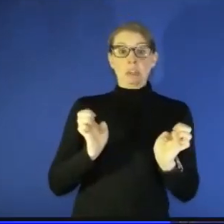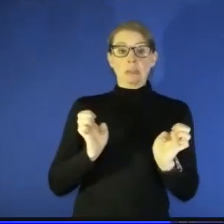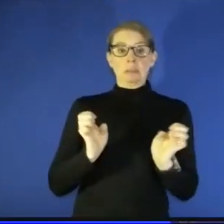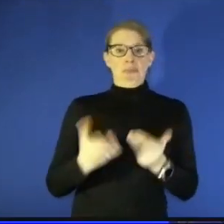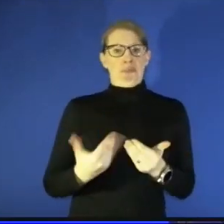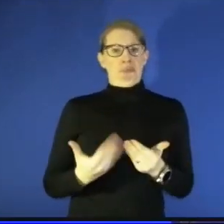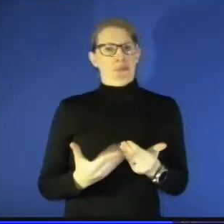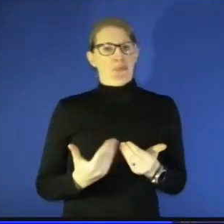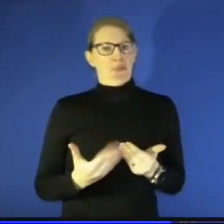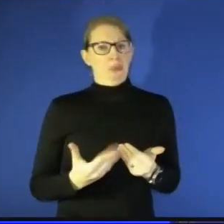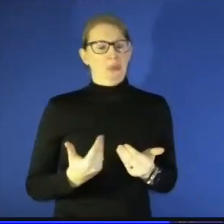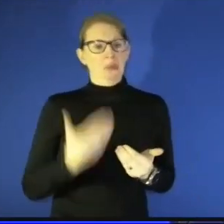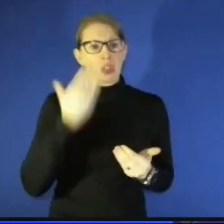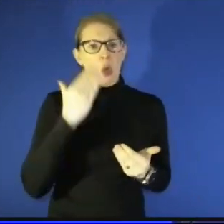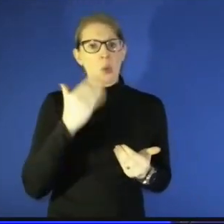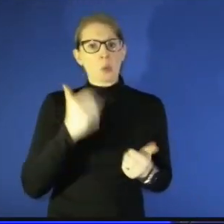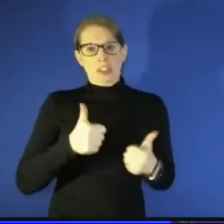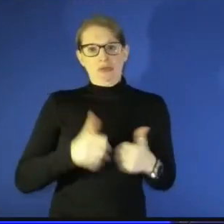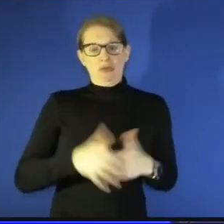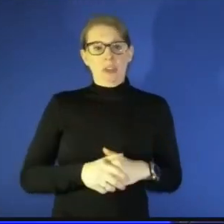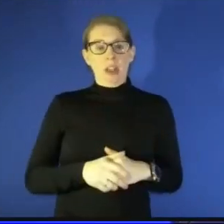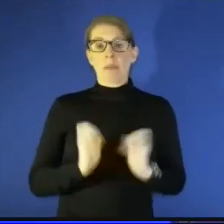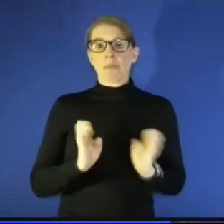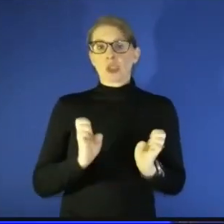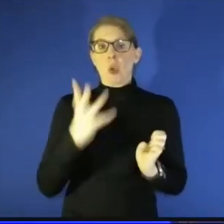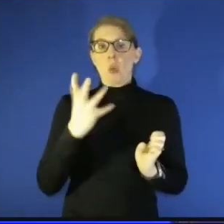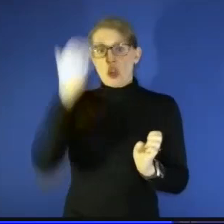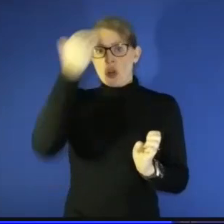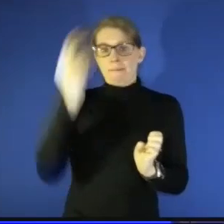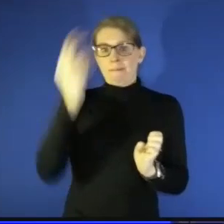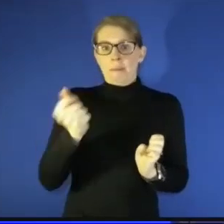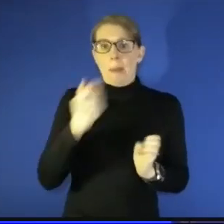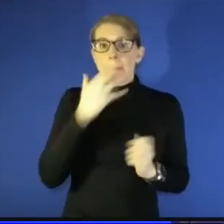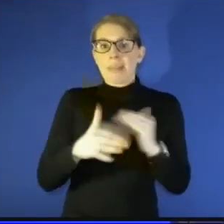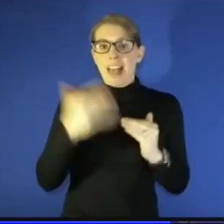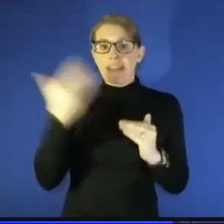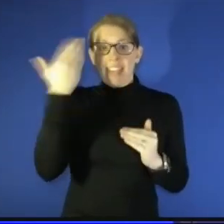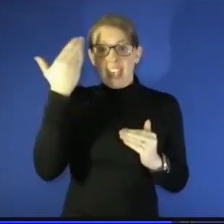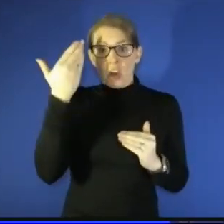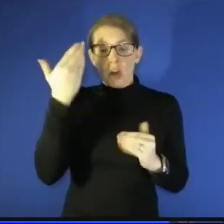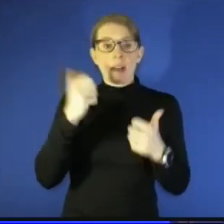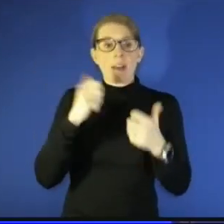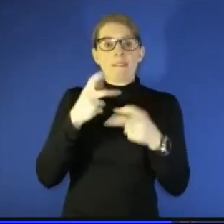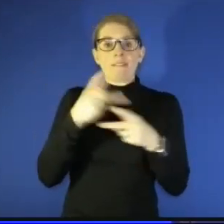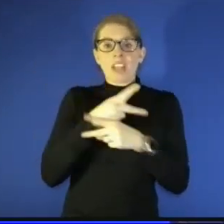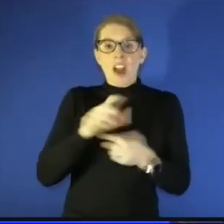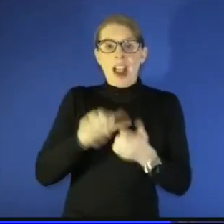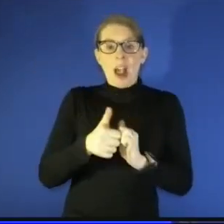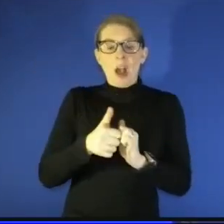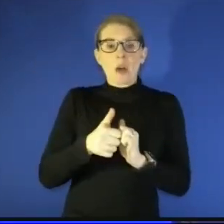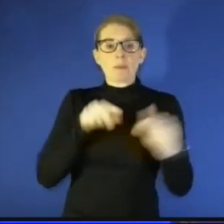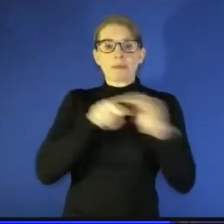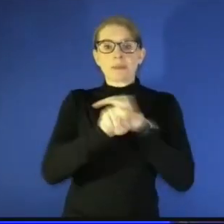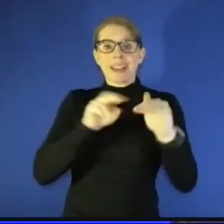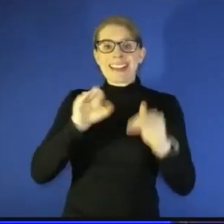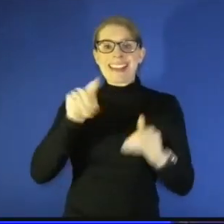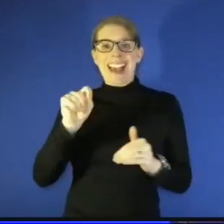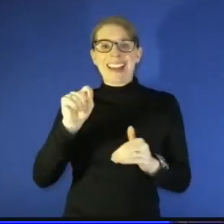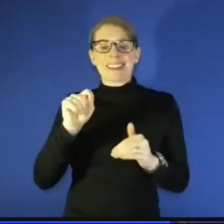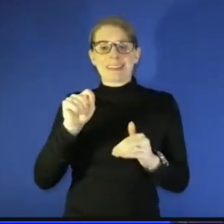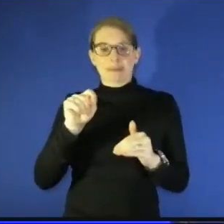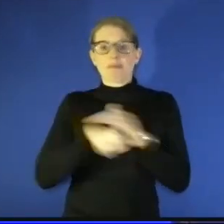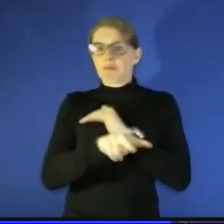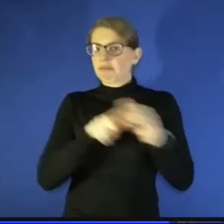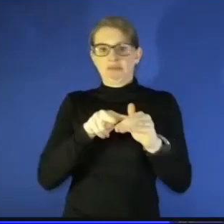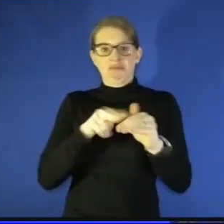oftentimes. In an emergency, you quickly want to know, is there blood there? And how do you figure that out? With the CAT scan that takes less than a minute to acquire. But in